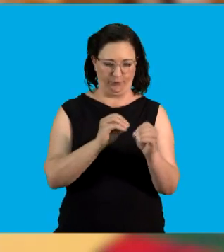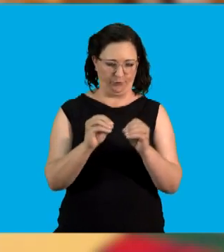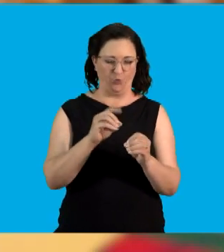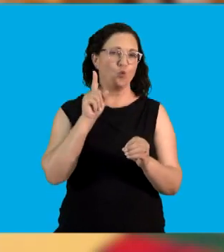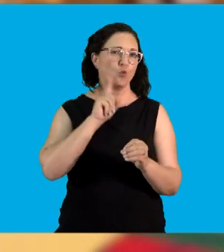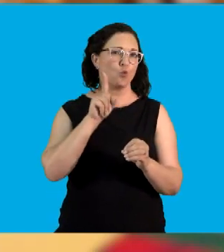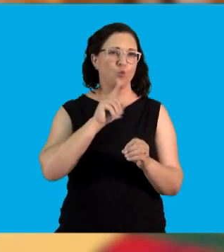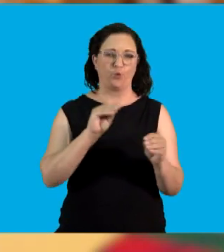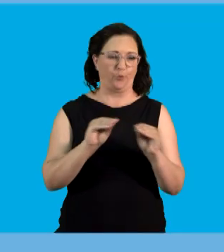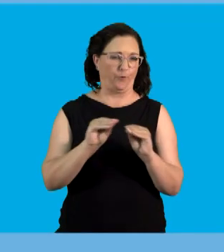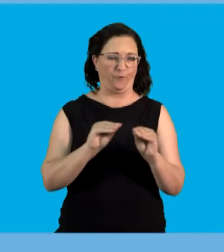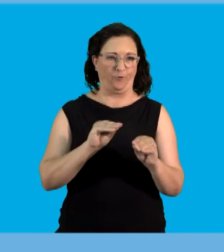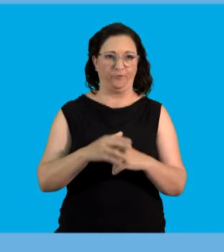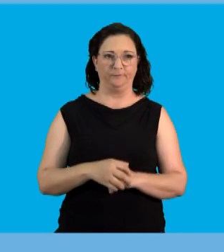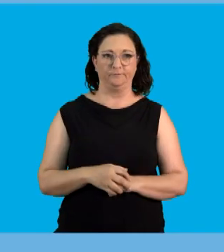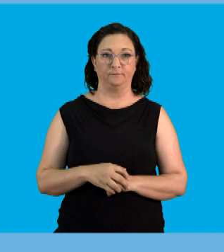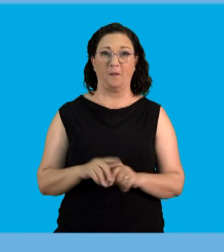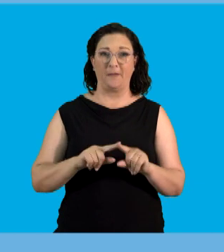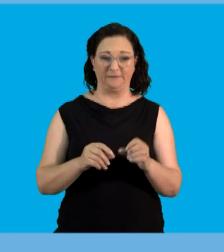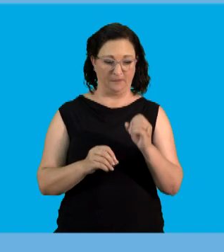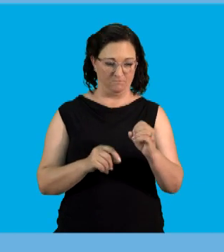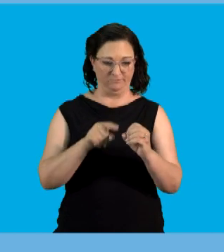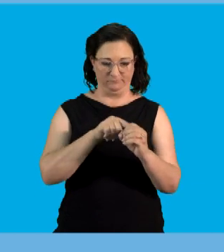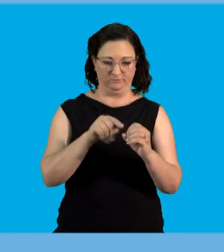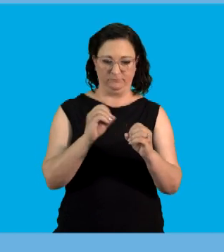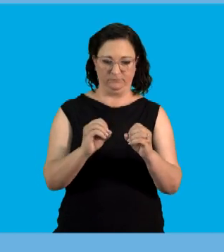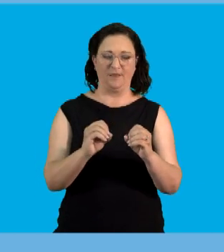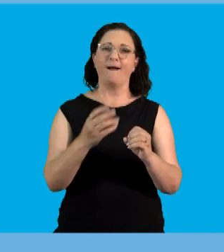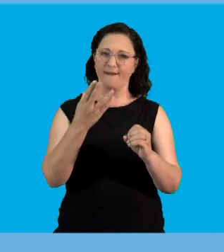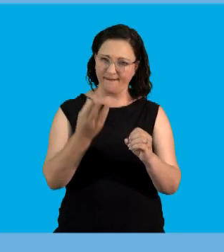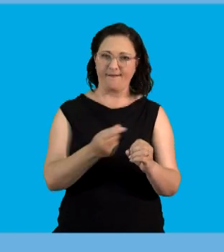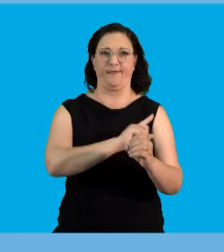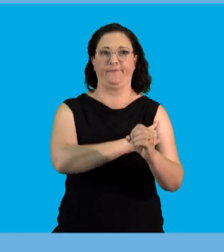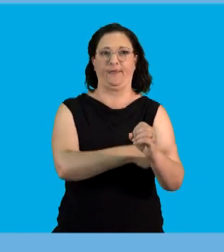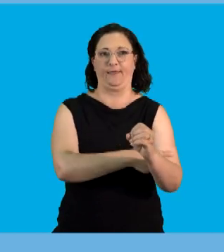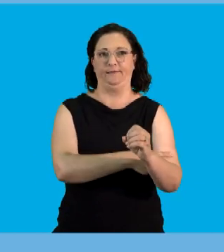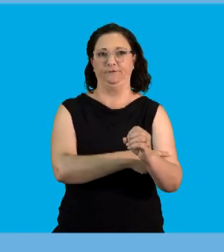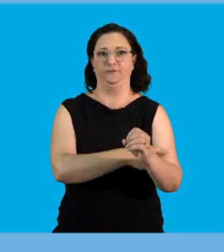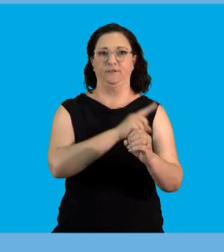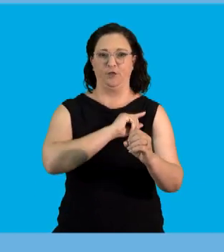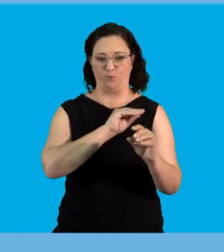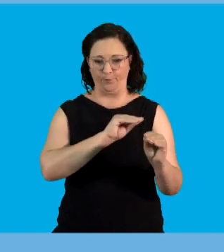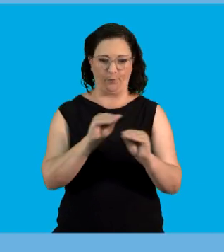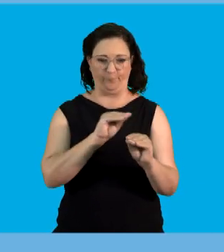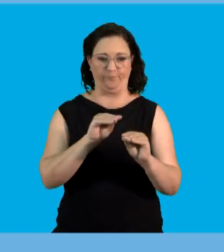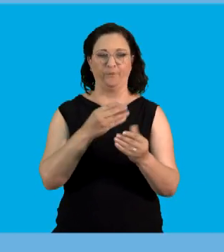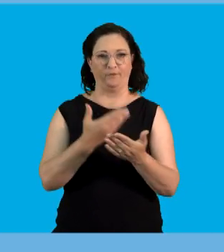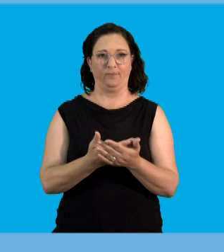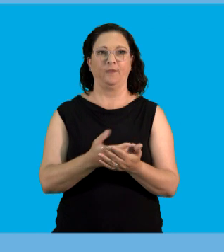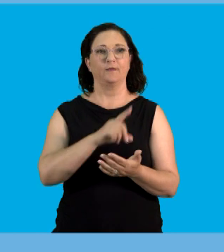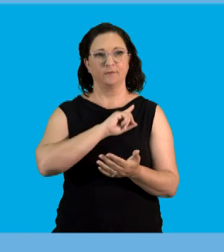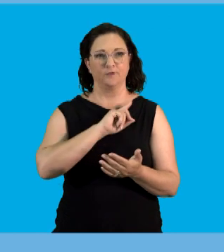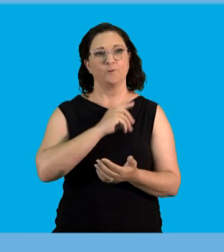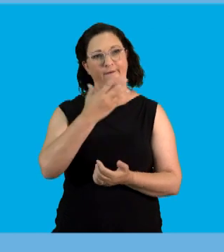always in motion. Now, all particles have energy. So the particles that are in motion, for the fact that they are in motion, it means they